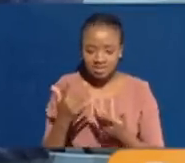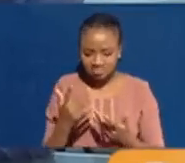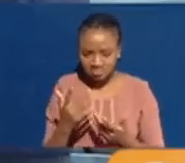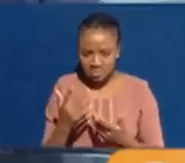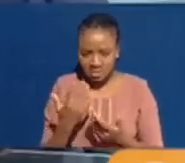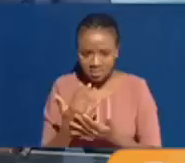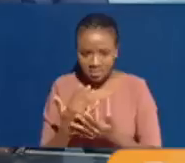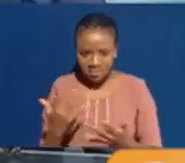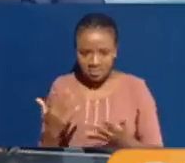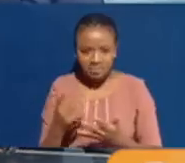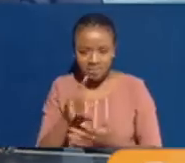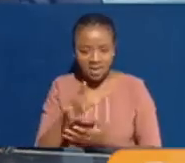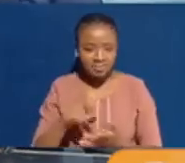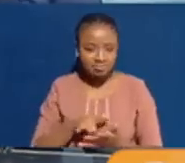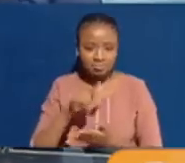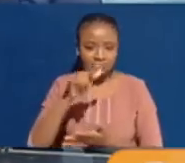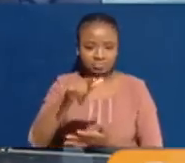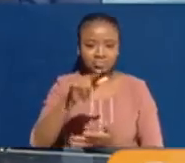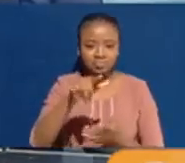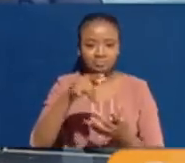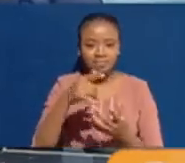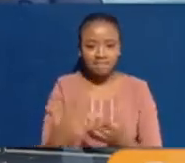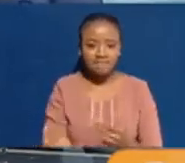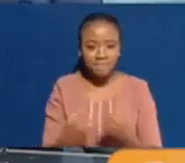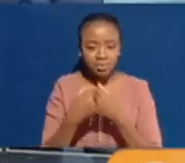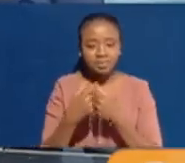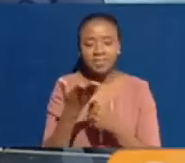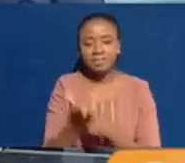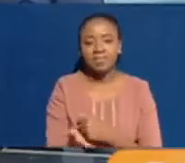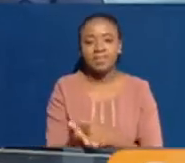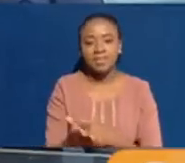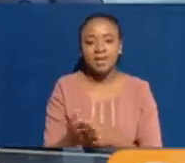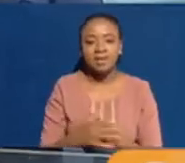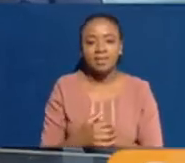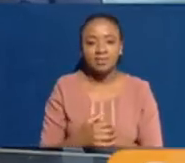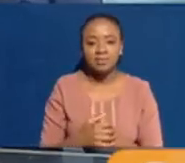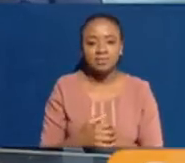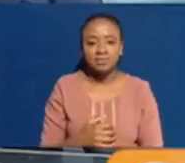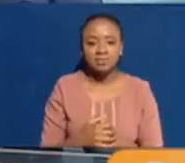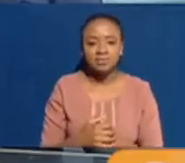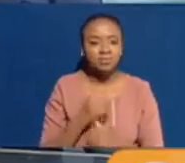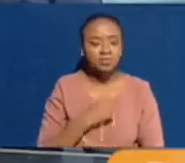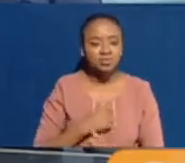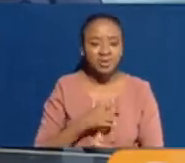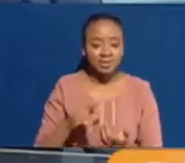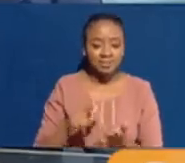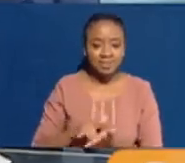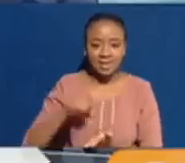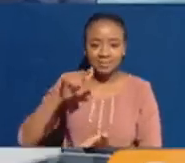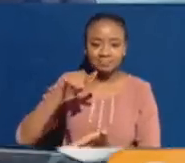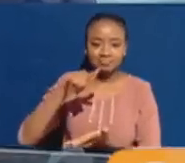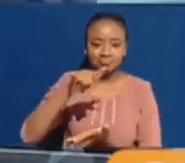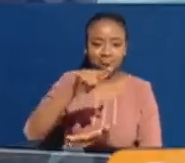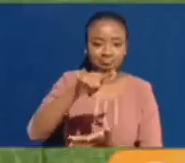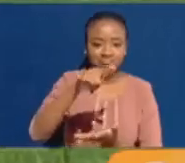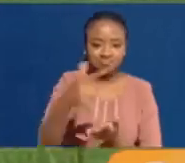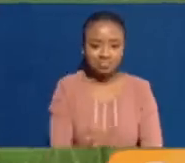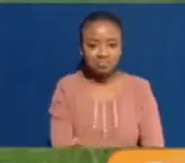air crashed into Lake Victoria when landing at bukoba airport in Tanzania Martin munene reports